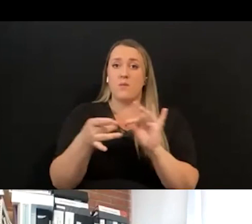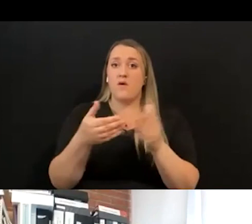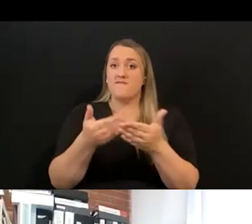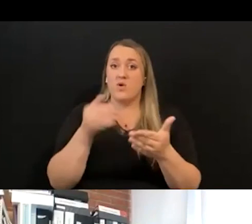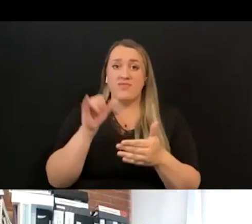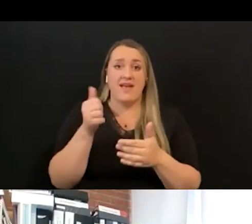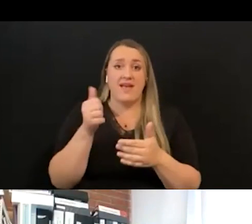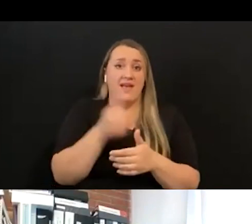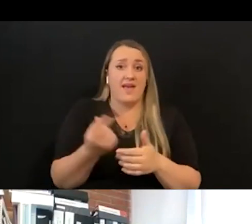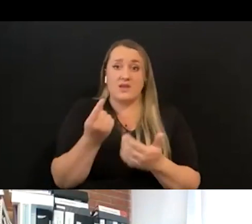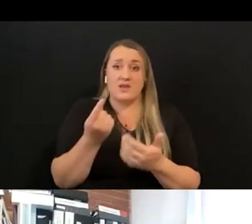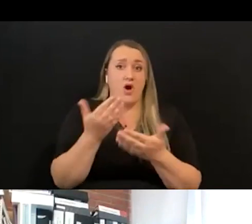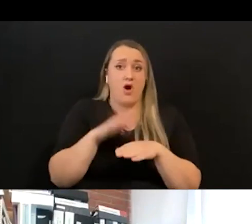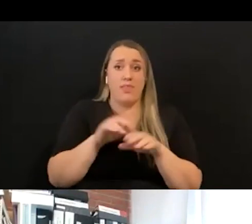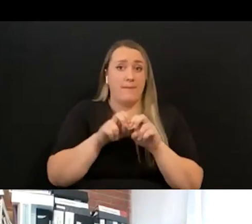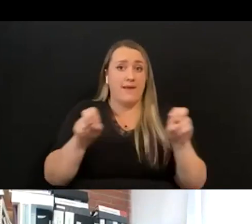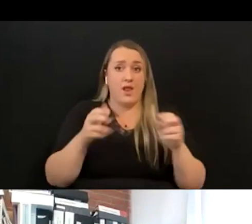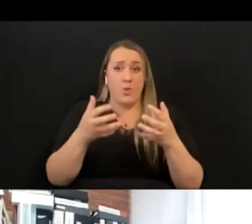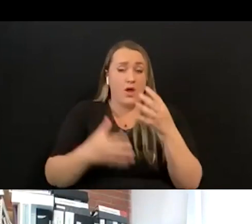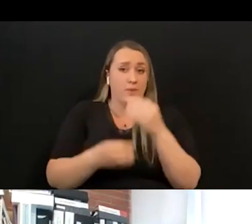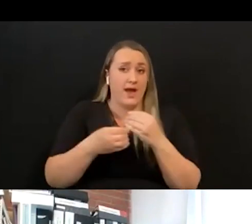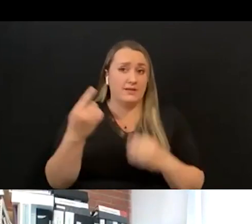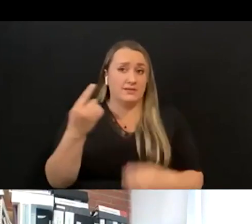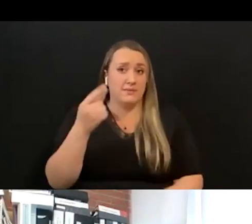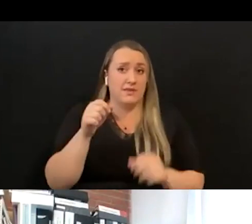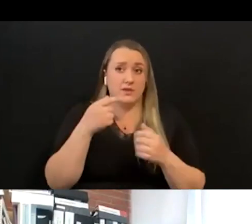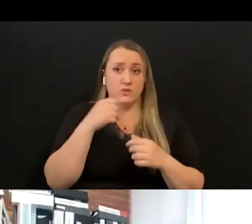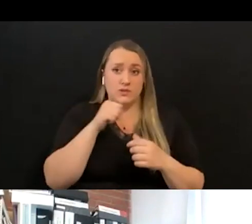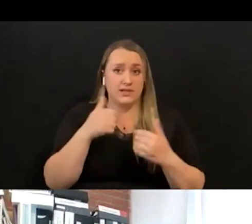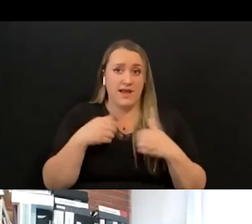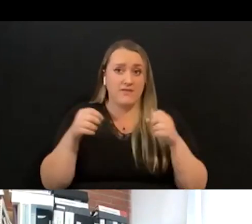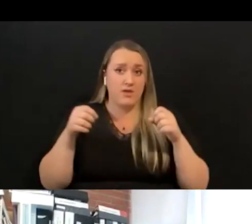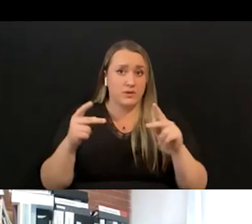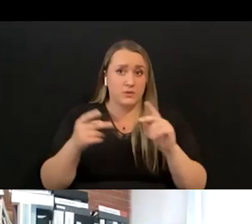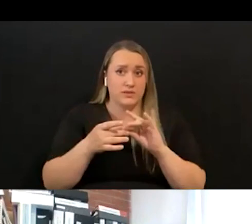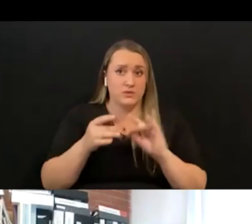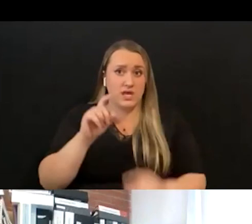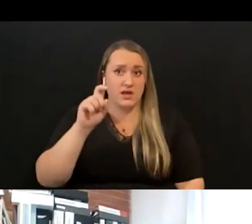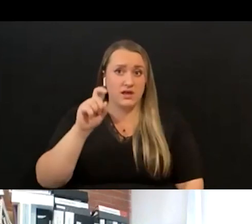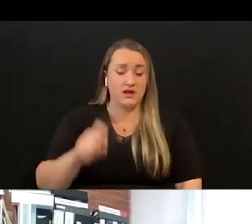anything else anyone on the panel wanted to add that you didn't get a chance to say?